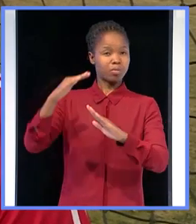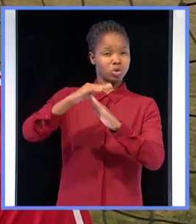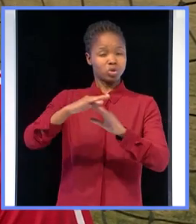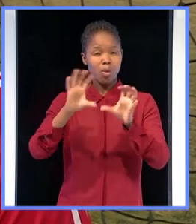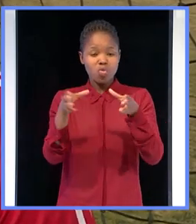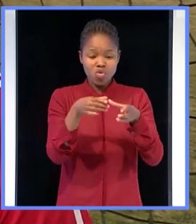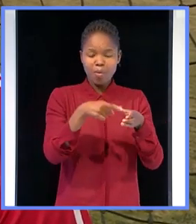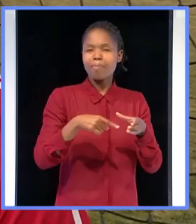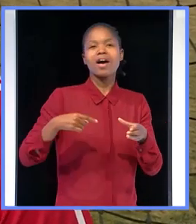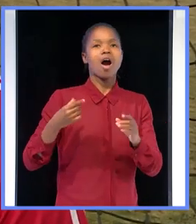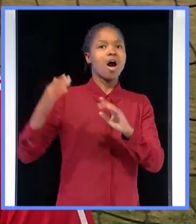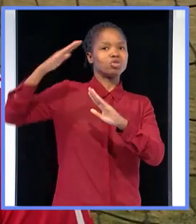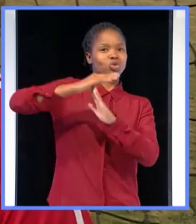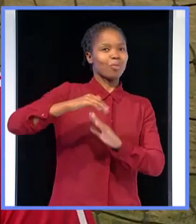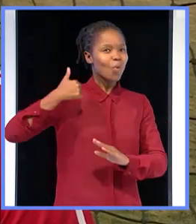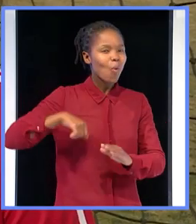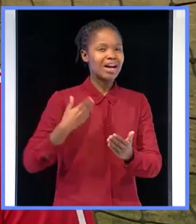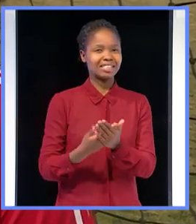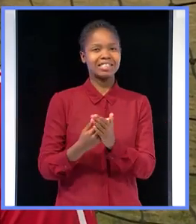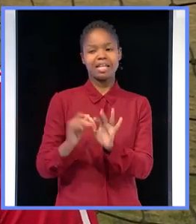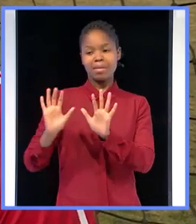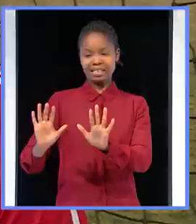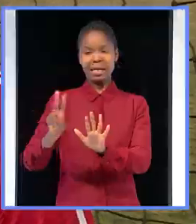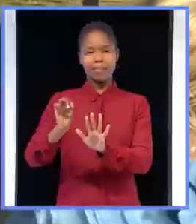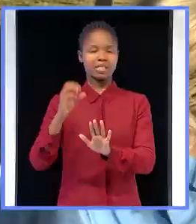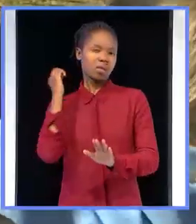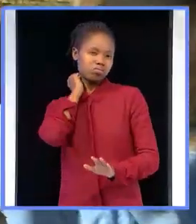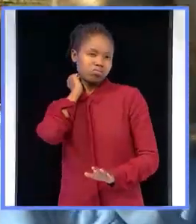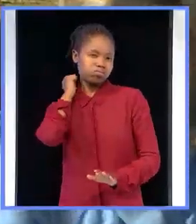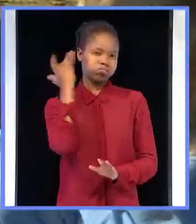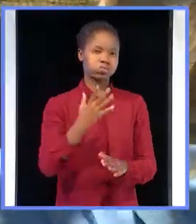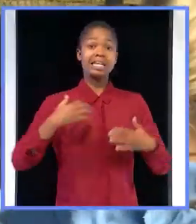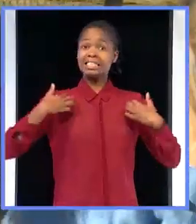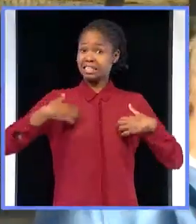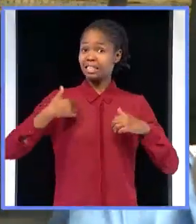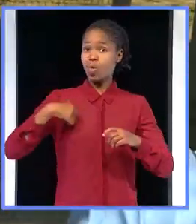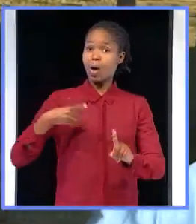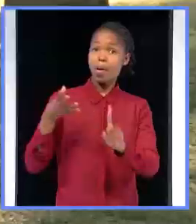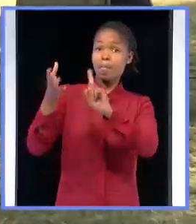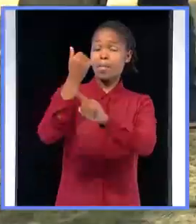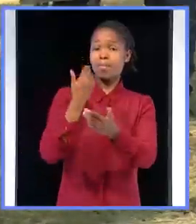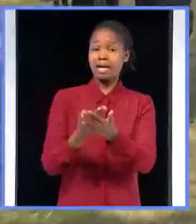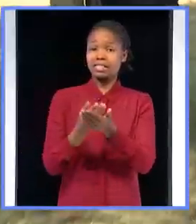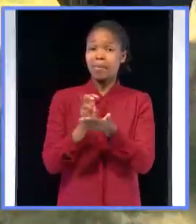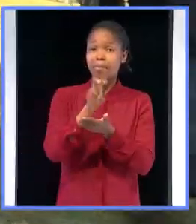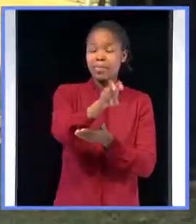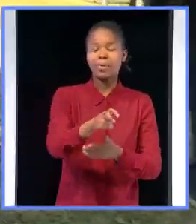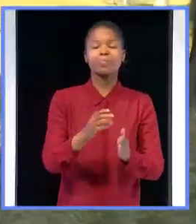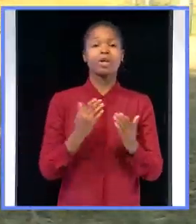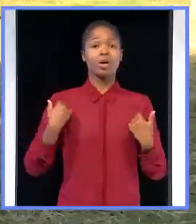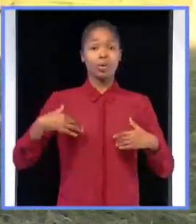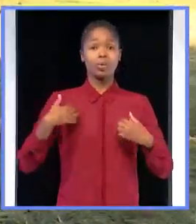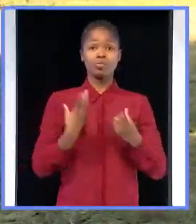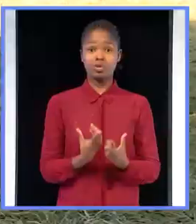oor die 9 meter. Ek wil bitter graag 'n 10 meter stoot, want dit is ek wil die rekord daar ook breek. Ek wil bitter graag in al